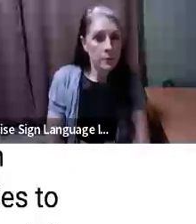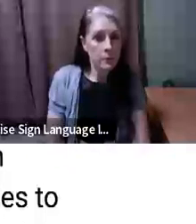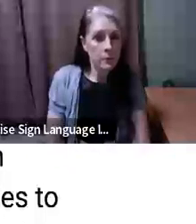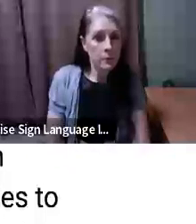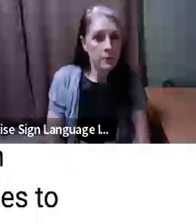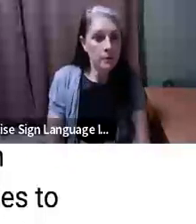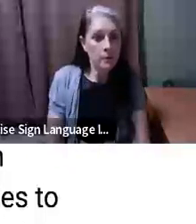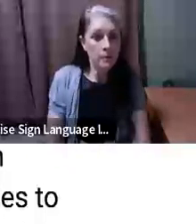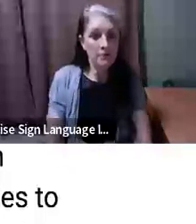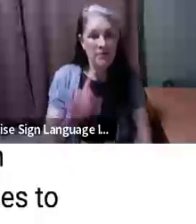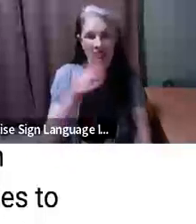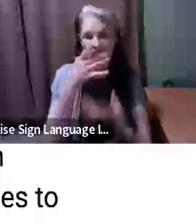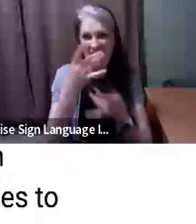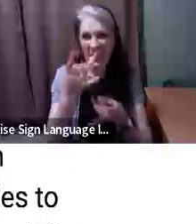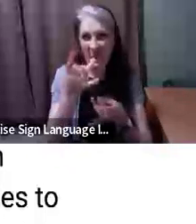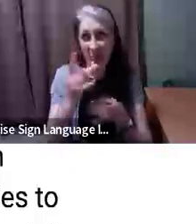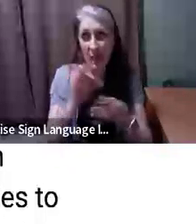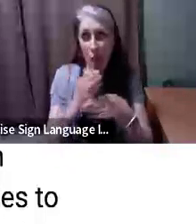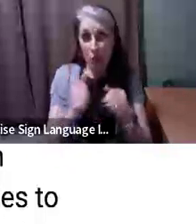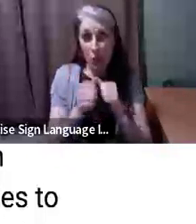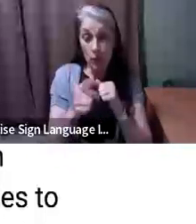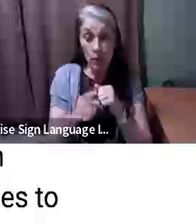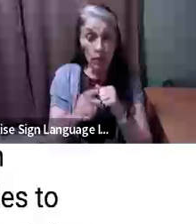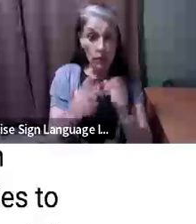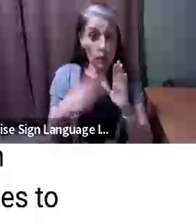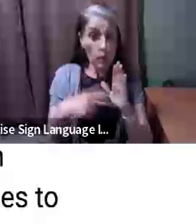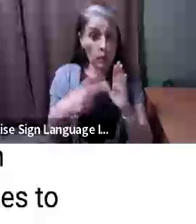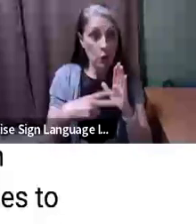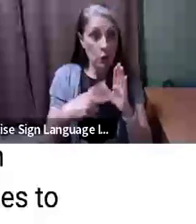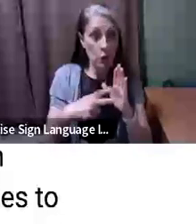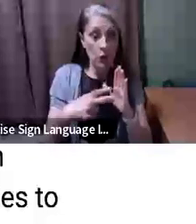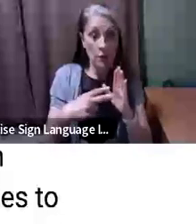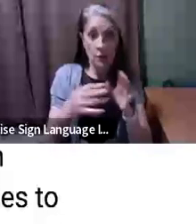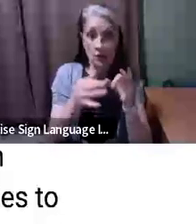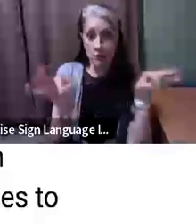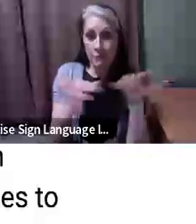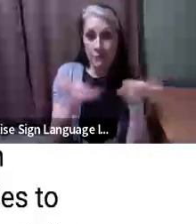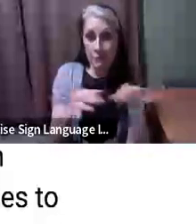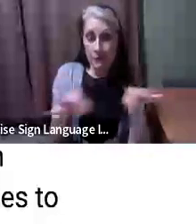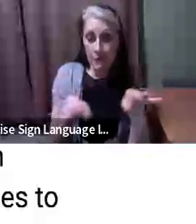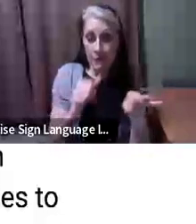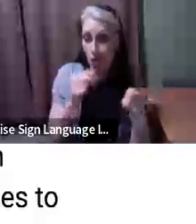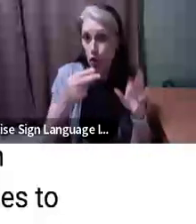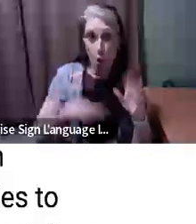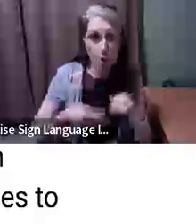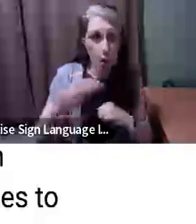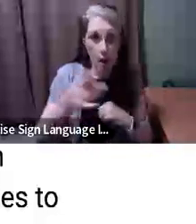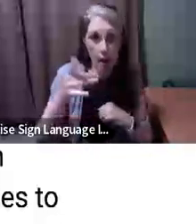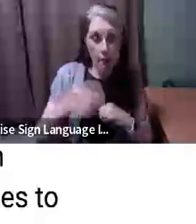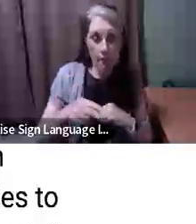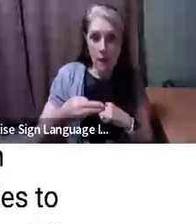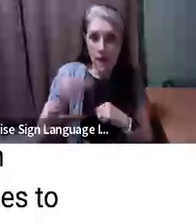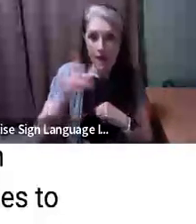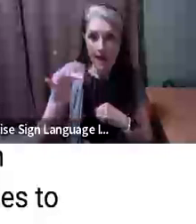this was something I found interesting that I just wanted to share out. I was looking at the top stuff, the text there that is not highlighted with a Black